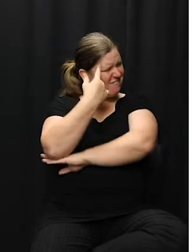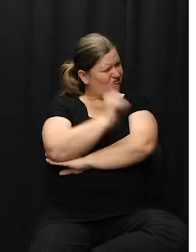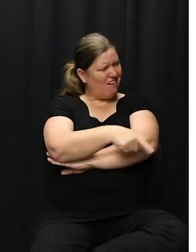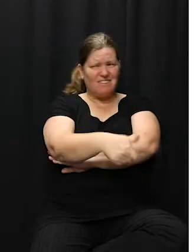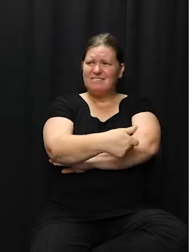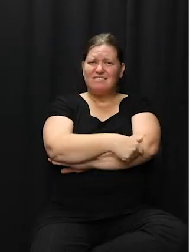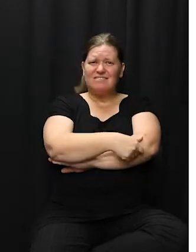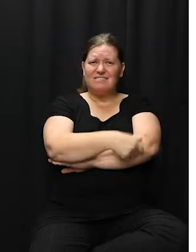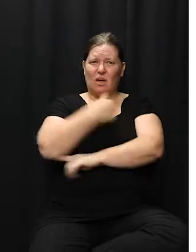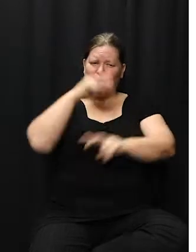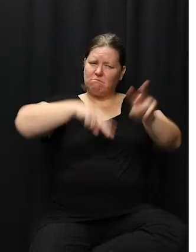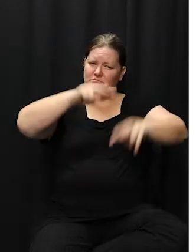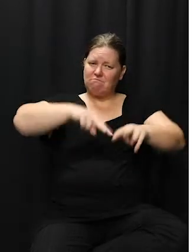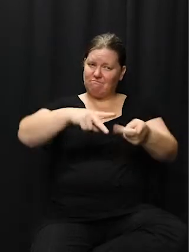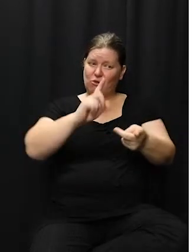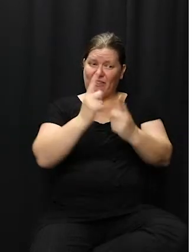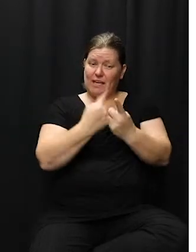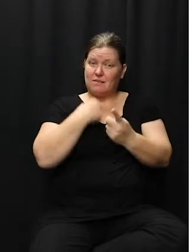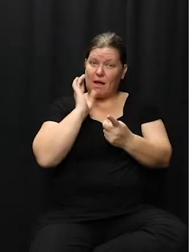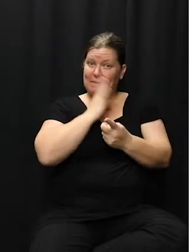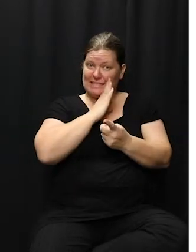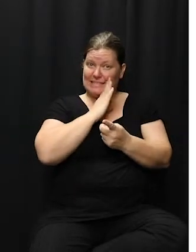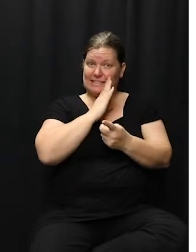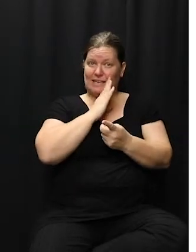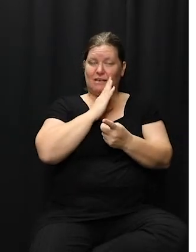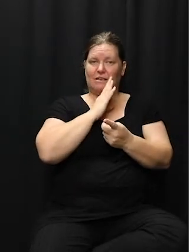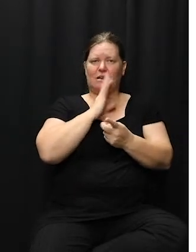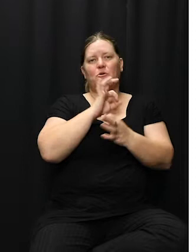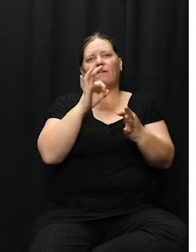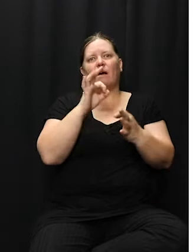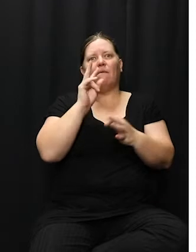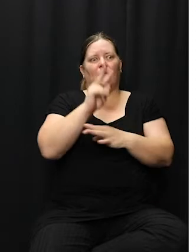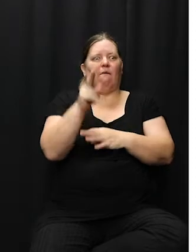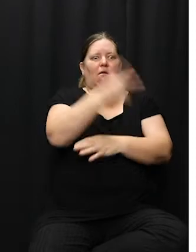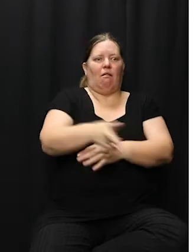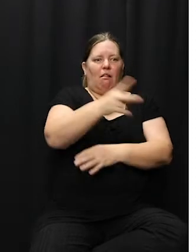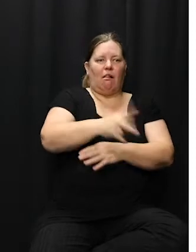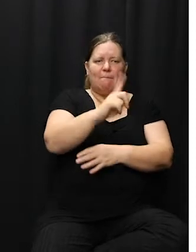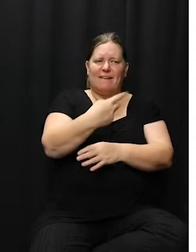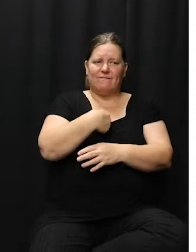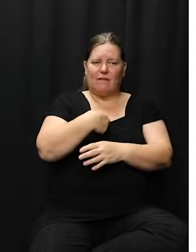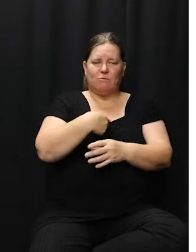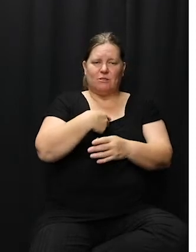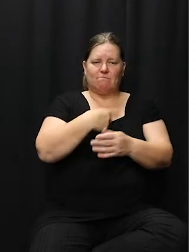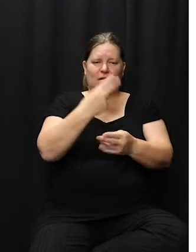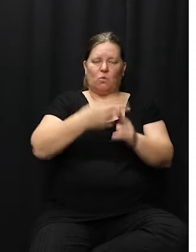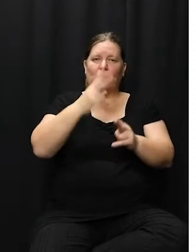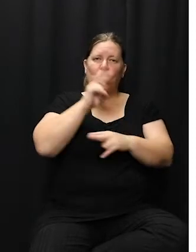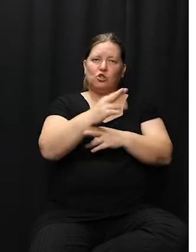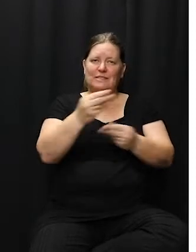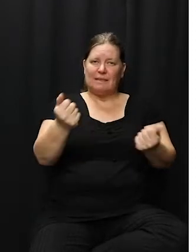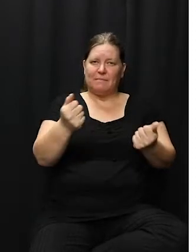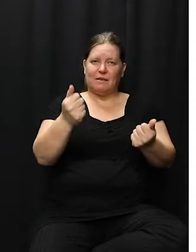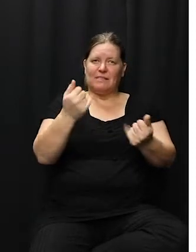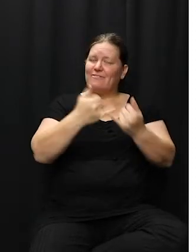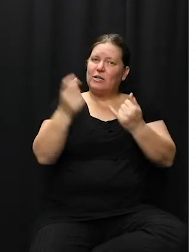oh my gosh, they're right, and I really missed that. And I can miss that. I'm not talking about like if I've been researching it or watching it over and over, but if I'm